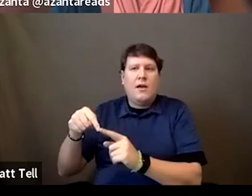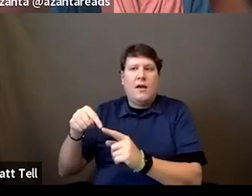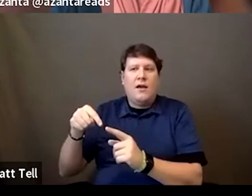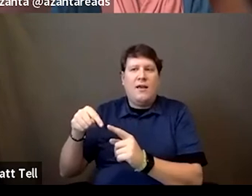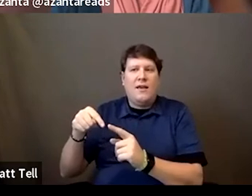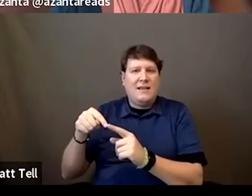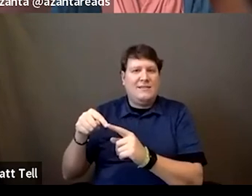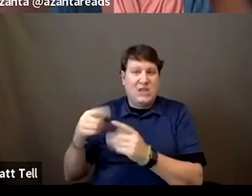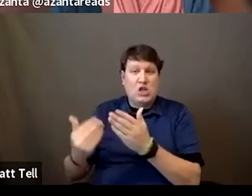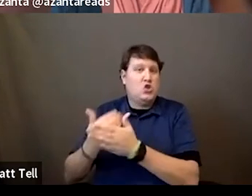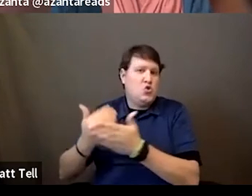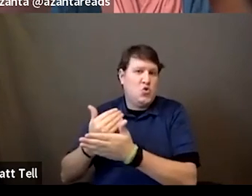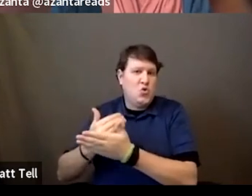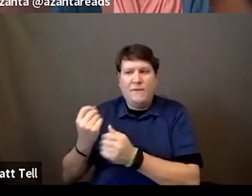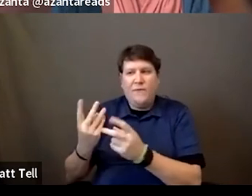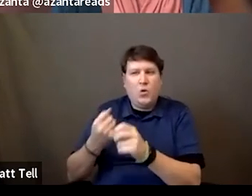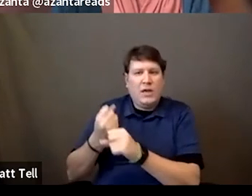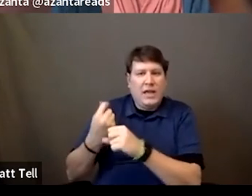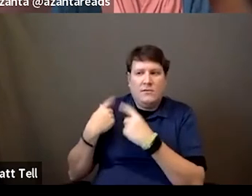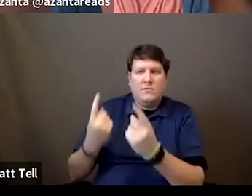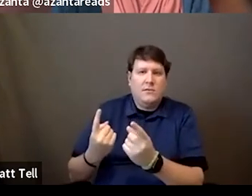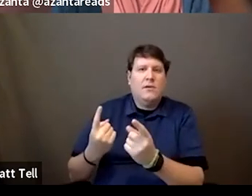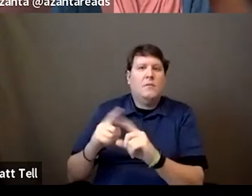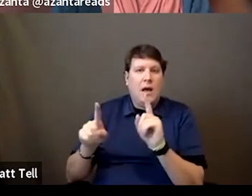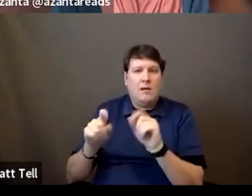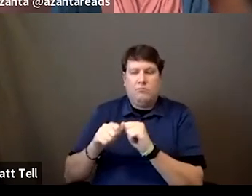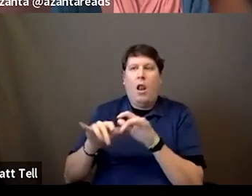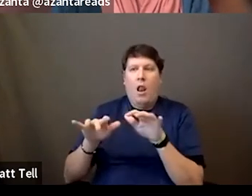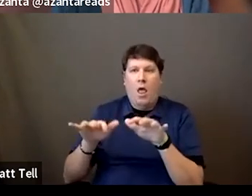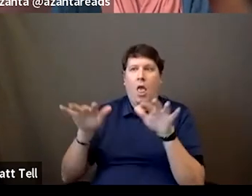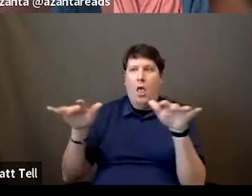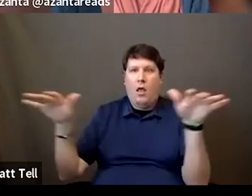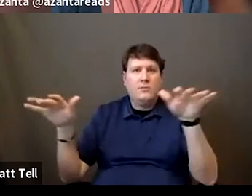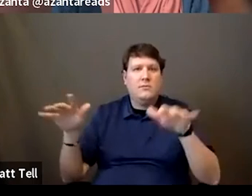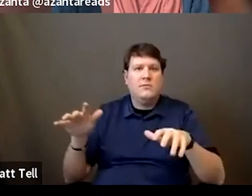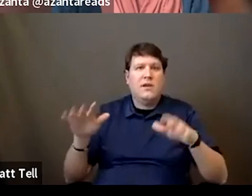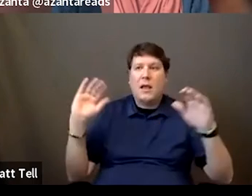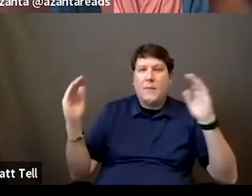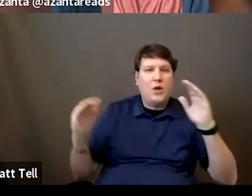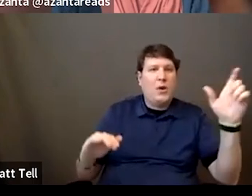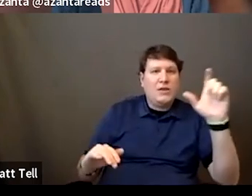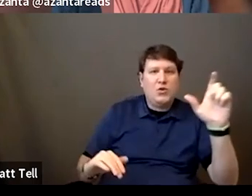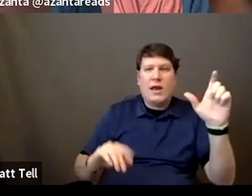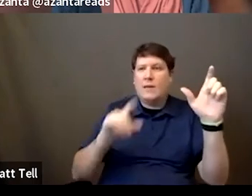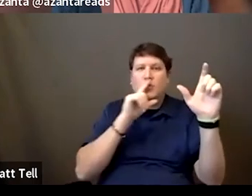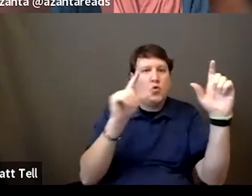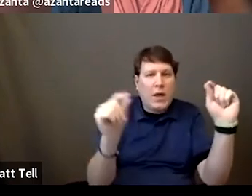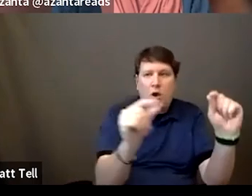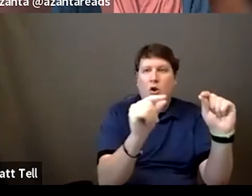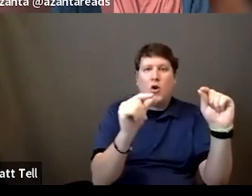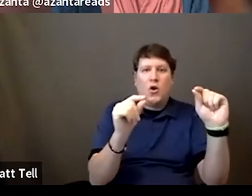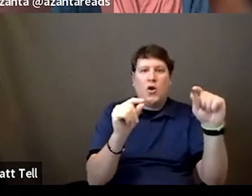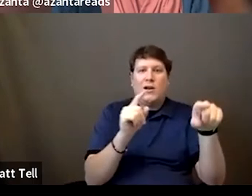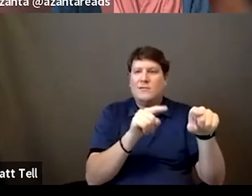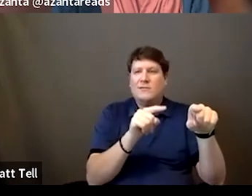it's huge. So it's exploding at a rate that probably Instagram and, you know, Twitter and any of the other ones are not able to